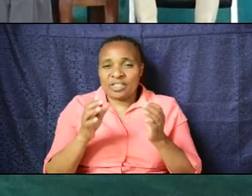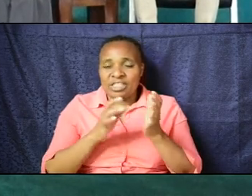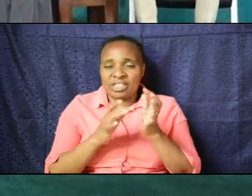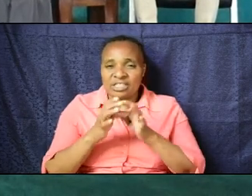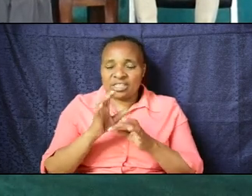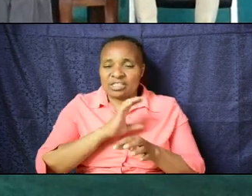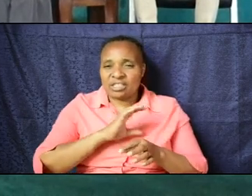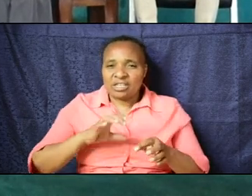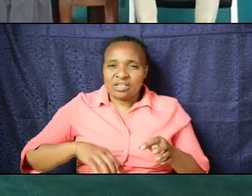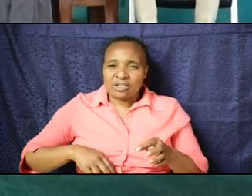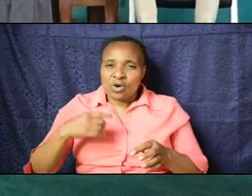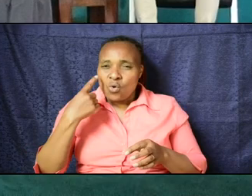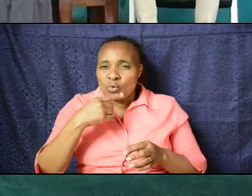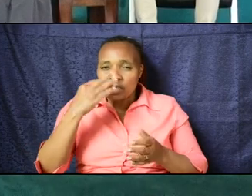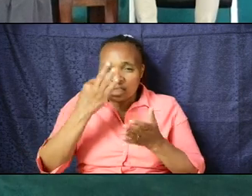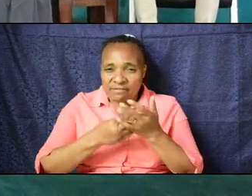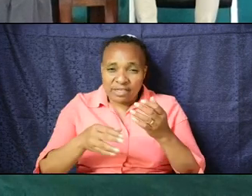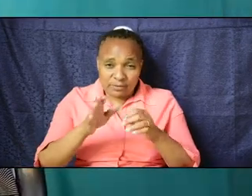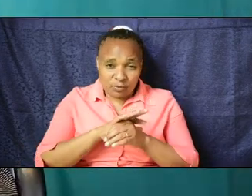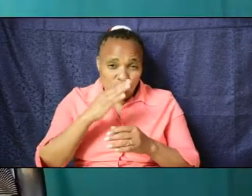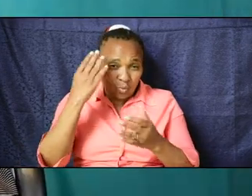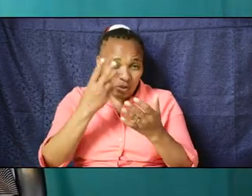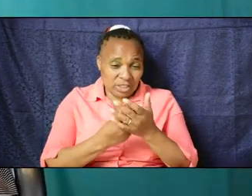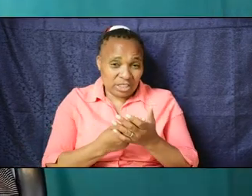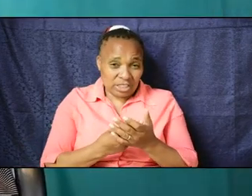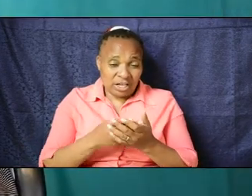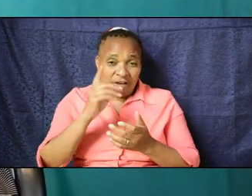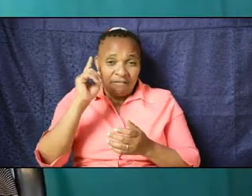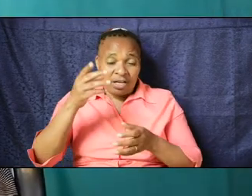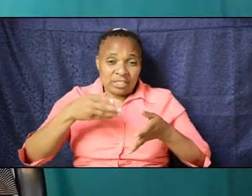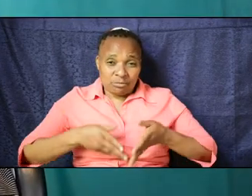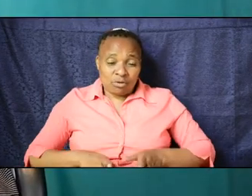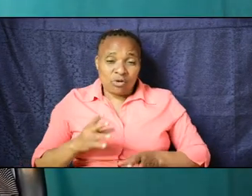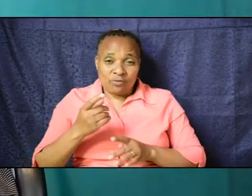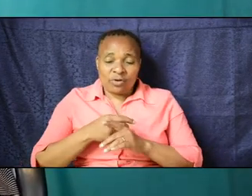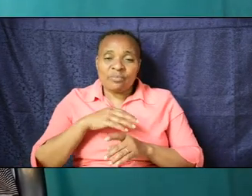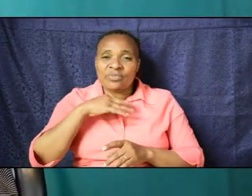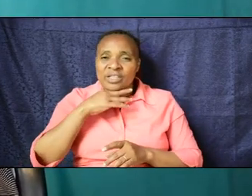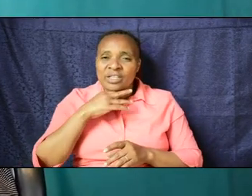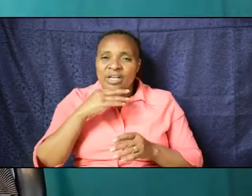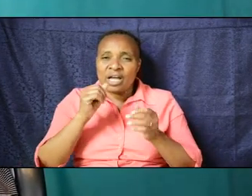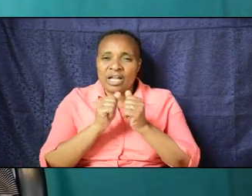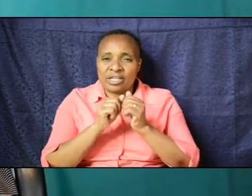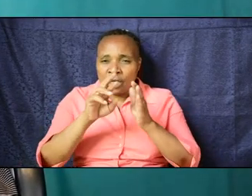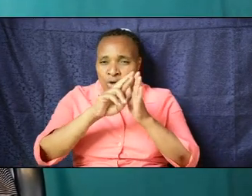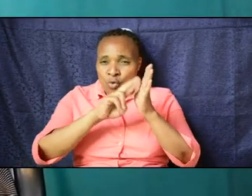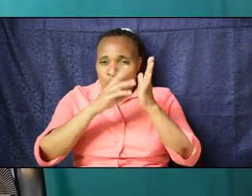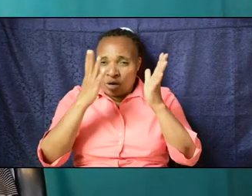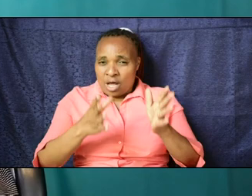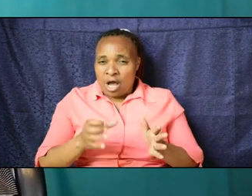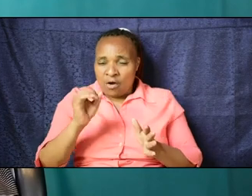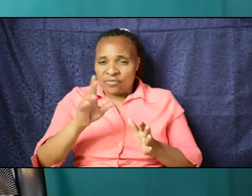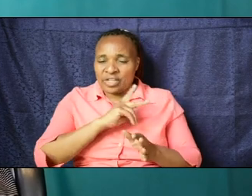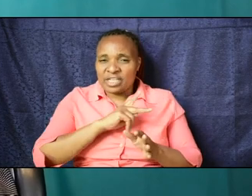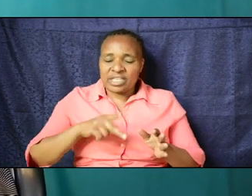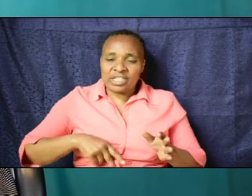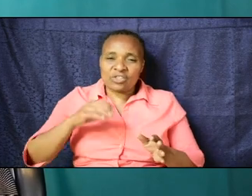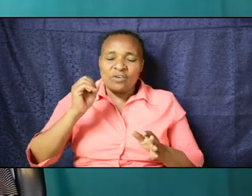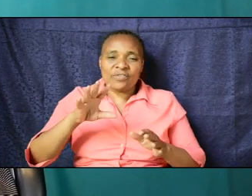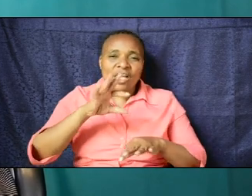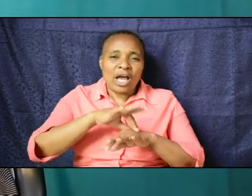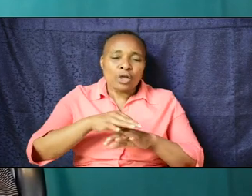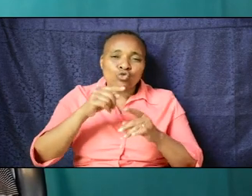Jesus Christ, who is the faithful witness, the firstborn from the dead, and the ruler of the kings of the earth, to